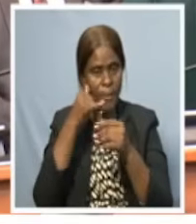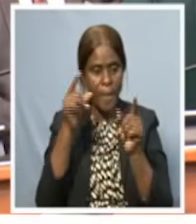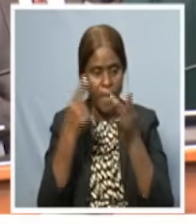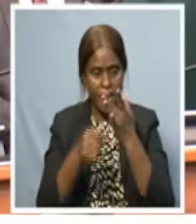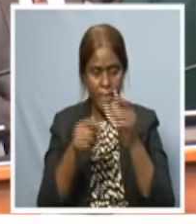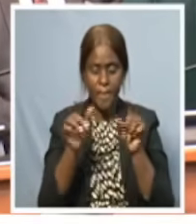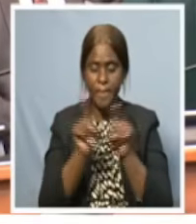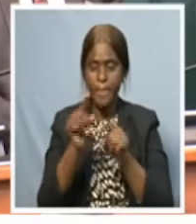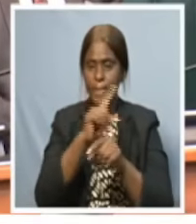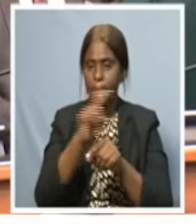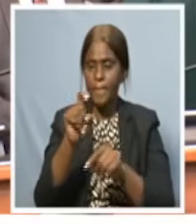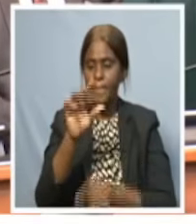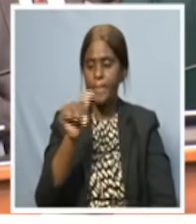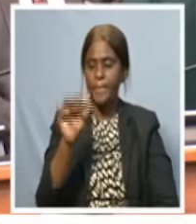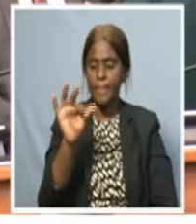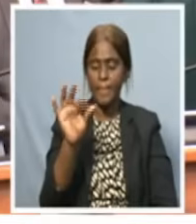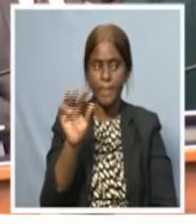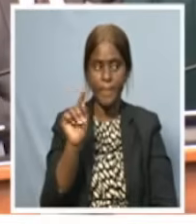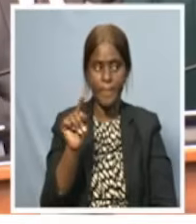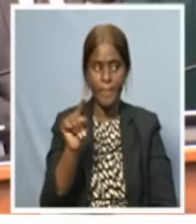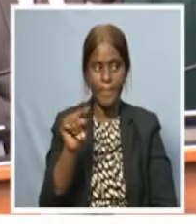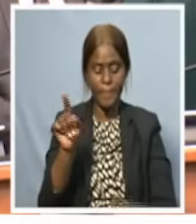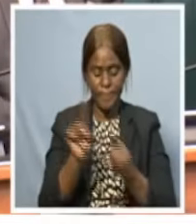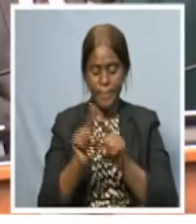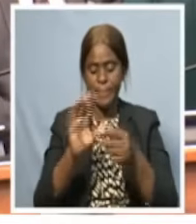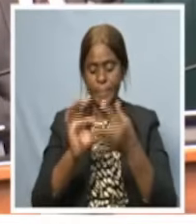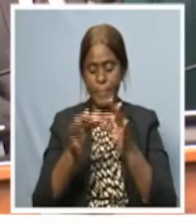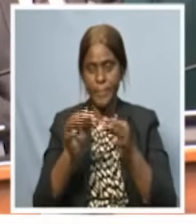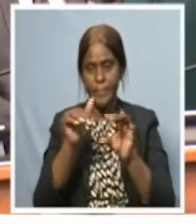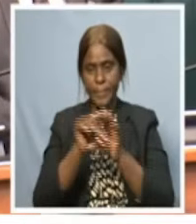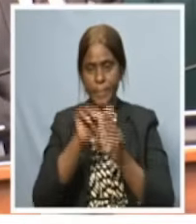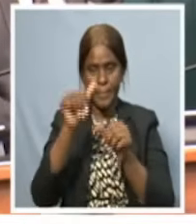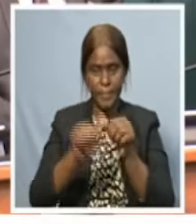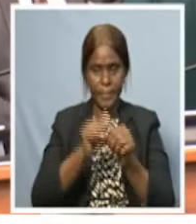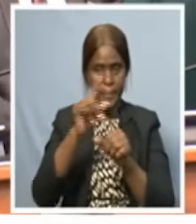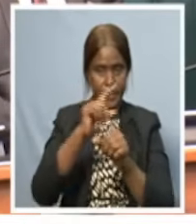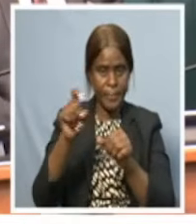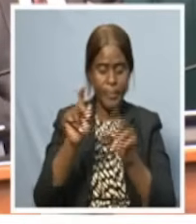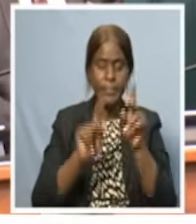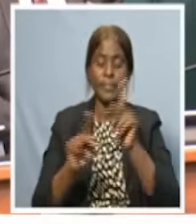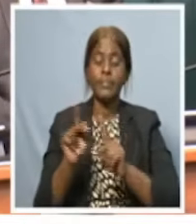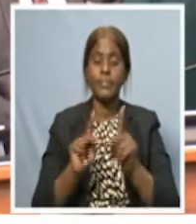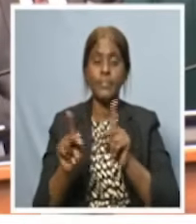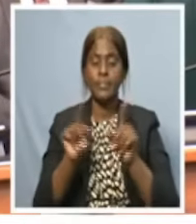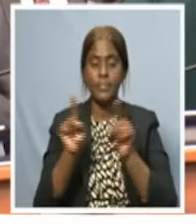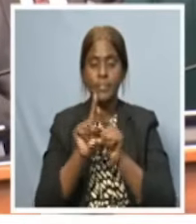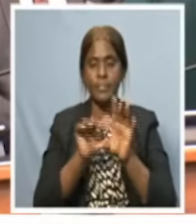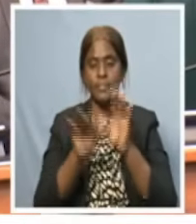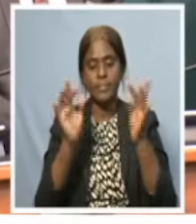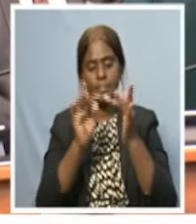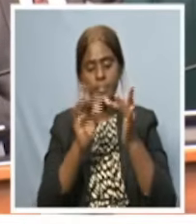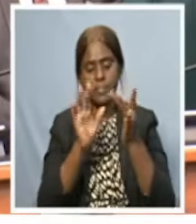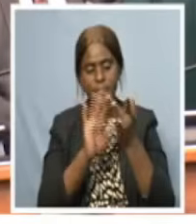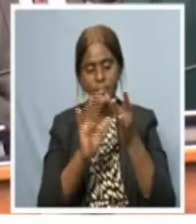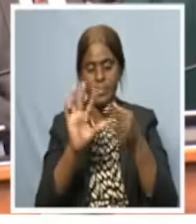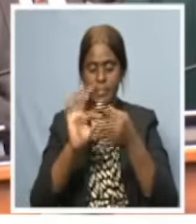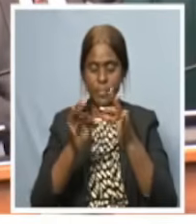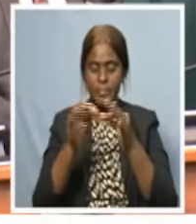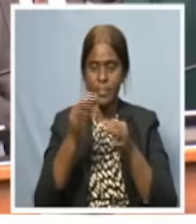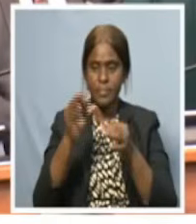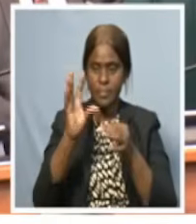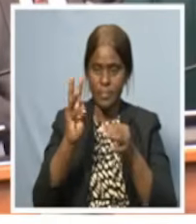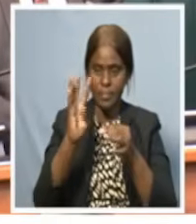penetration of 119 connections per 100 inhabitants and an internet penetration